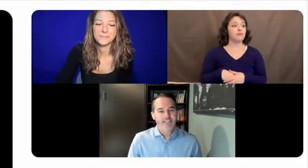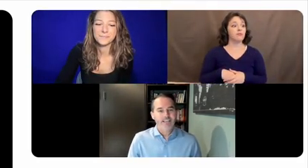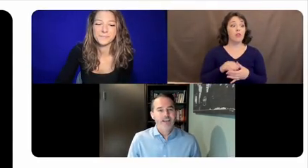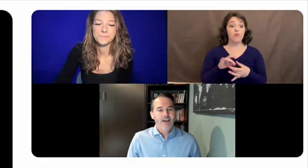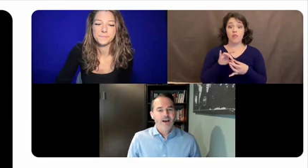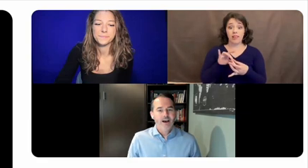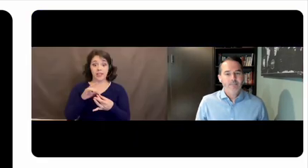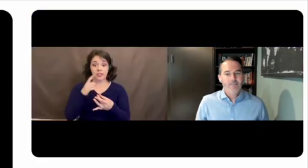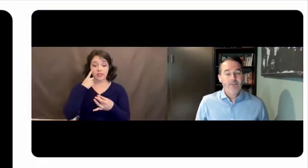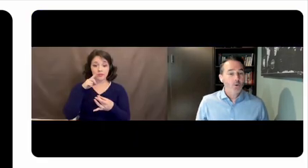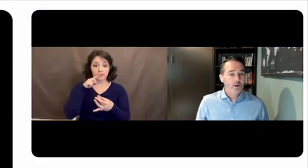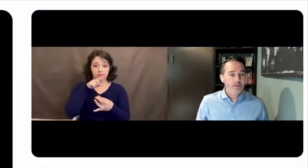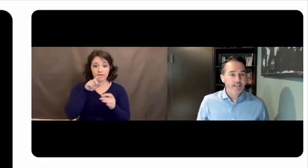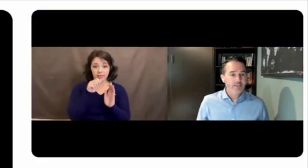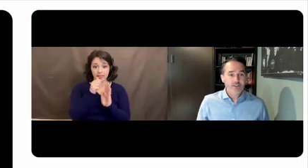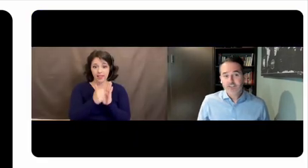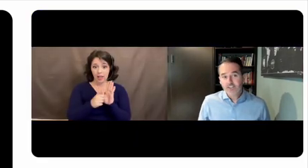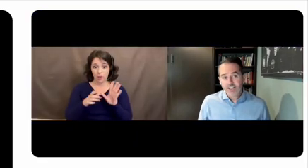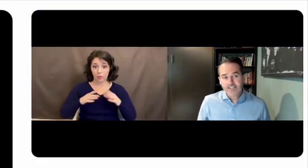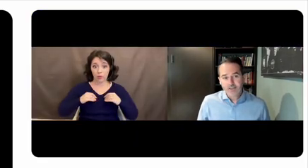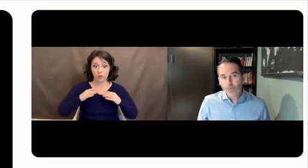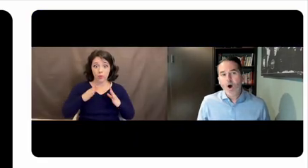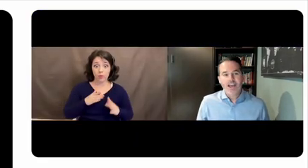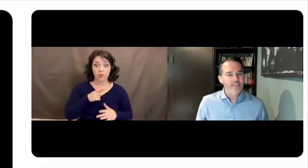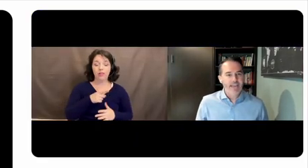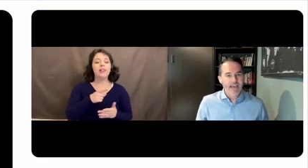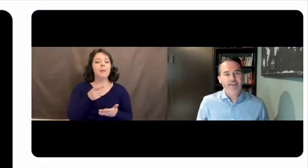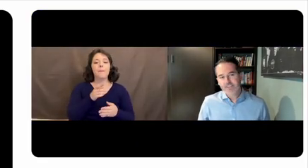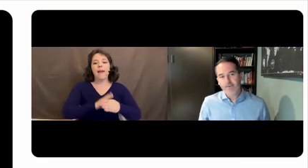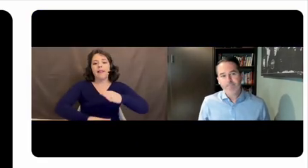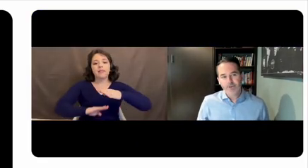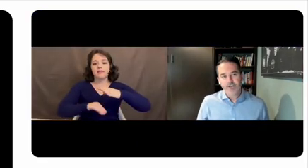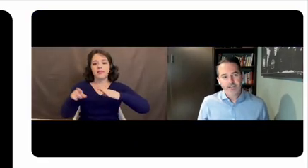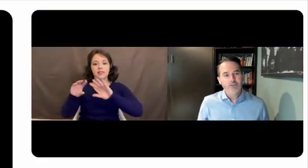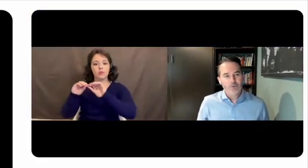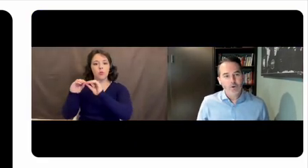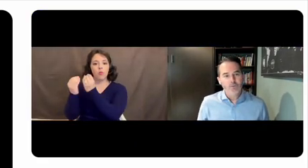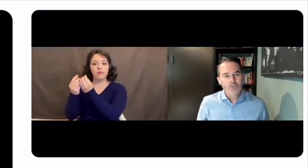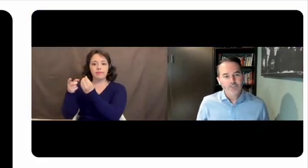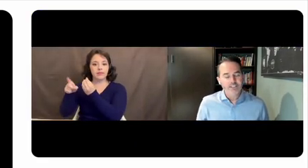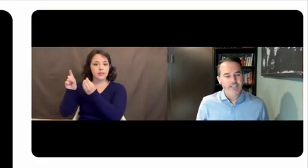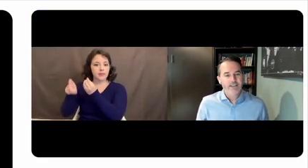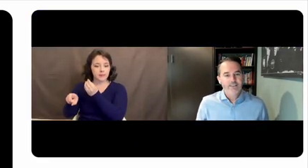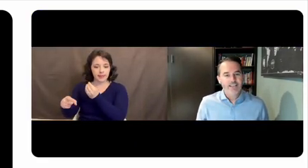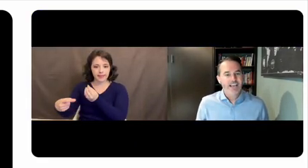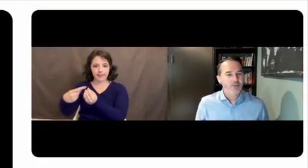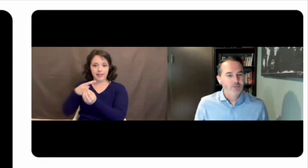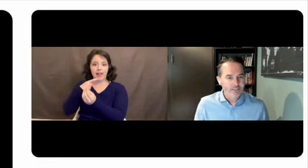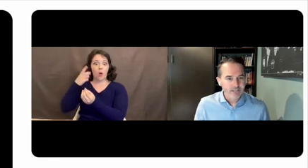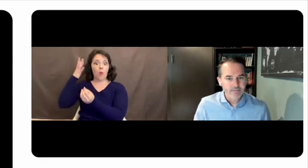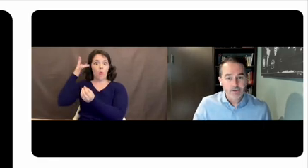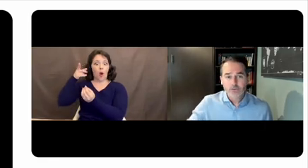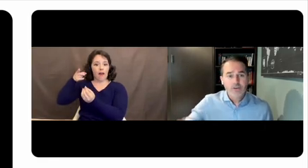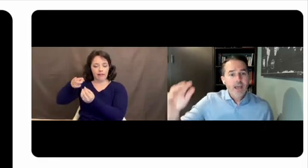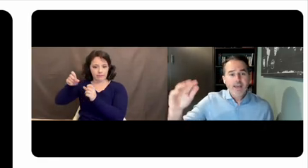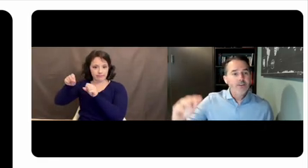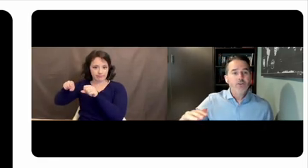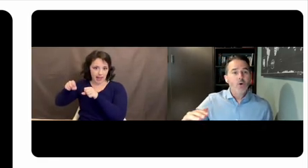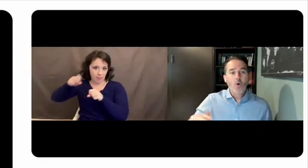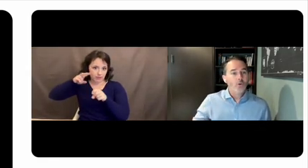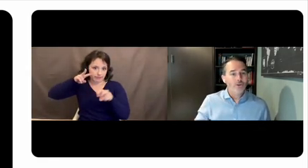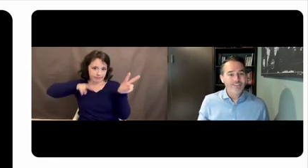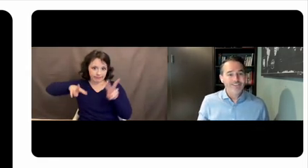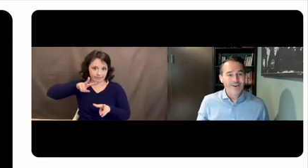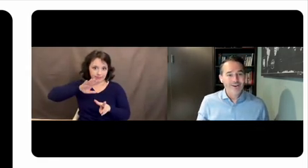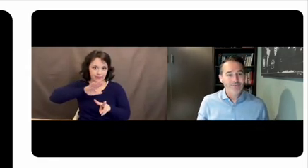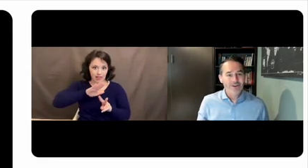Lauri. Basically, the organization is selecting why they have the ability to oversee the accounts for the individuals.